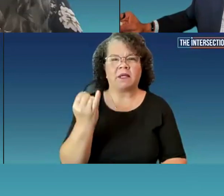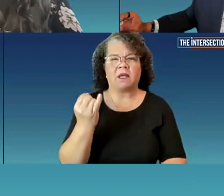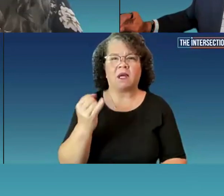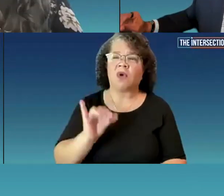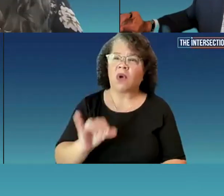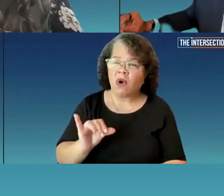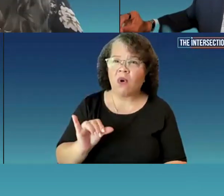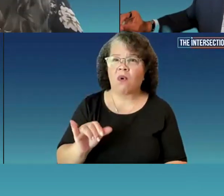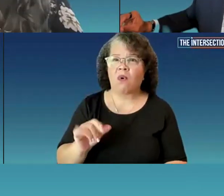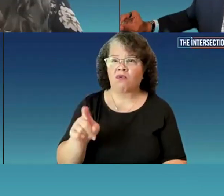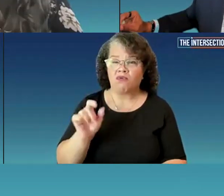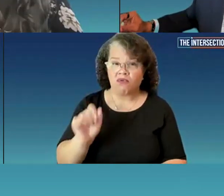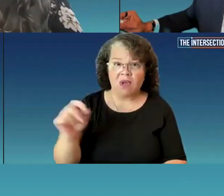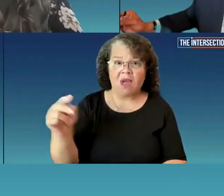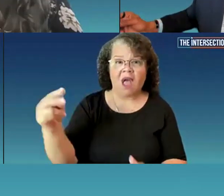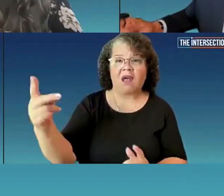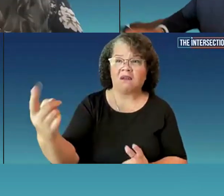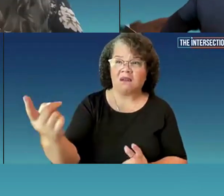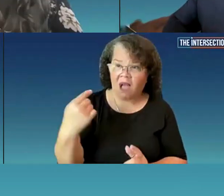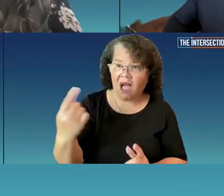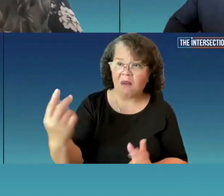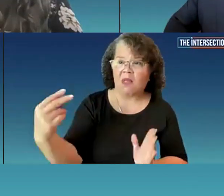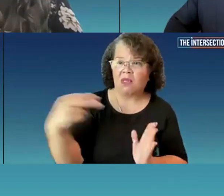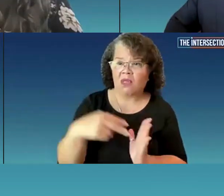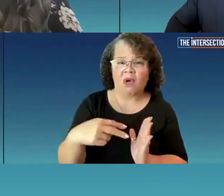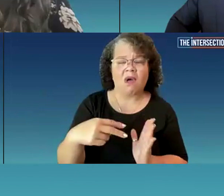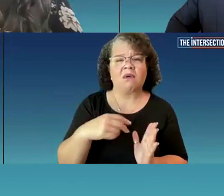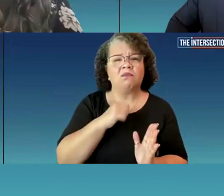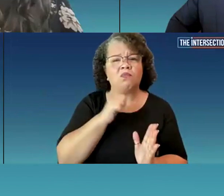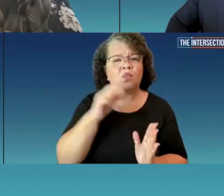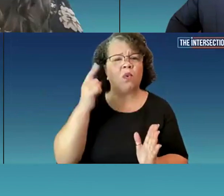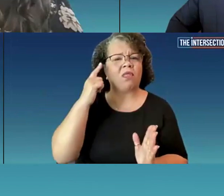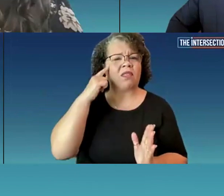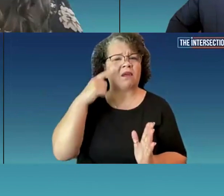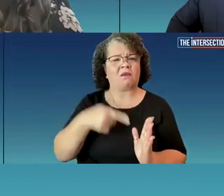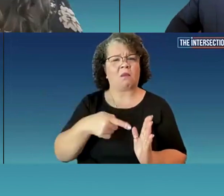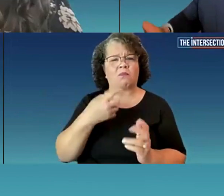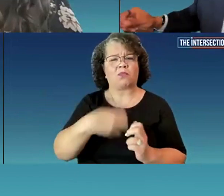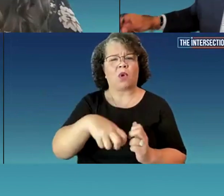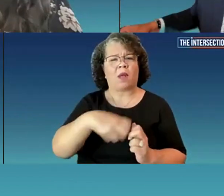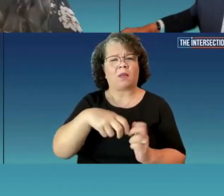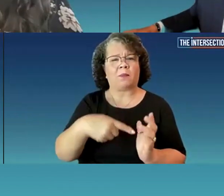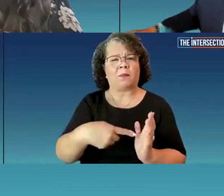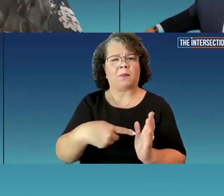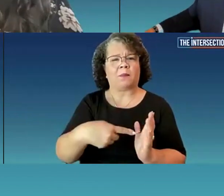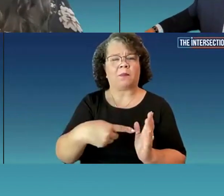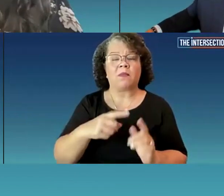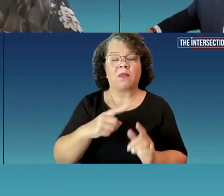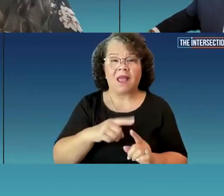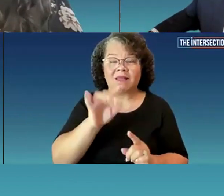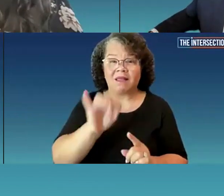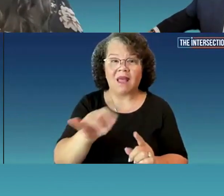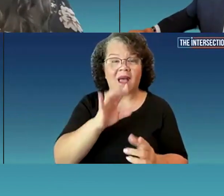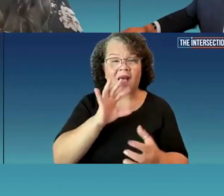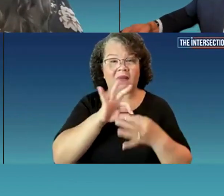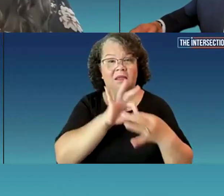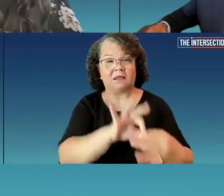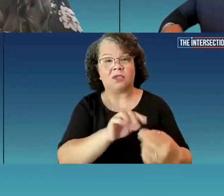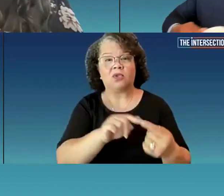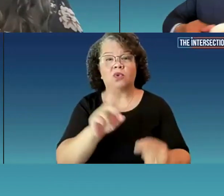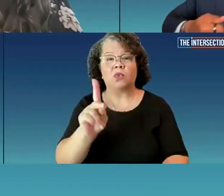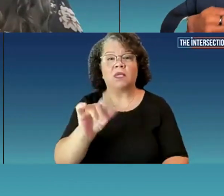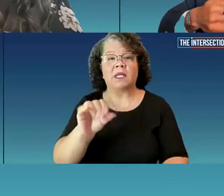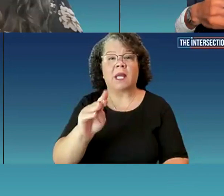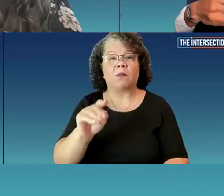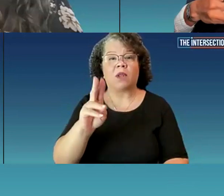you can come take a look. We don't think there's a problem. And that reflects back to Kimberly,